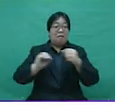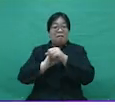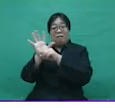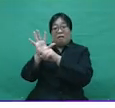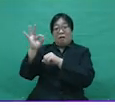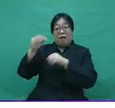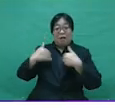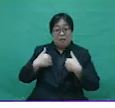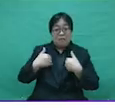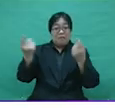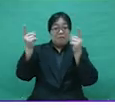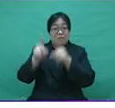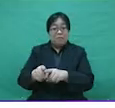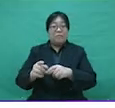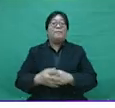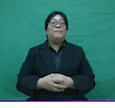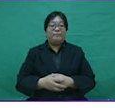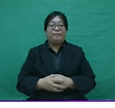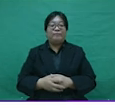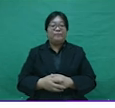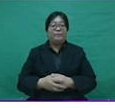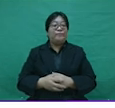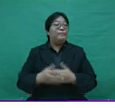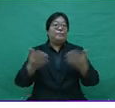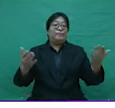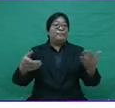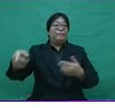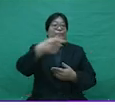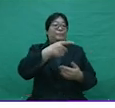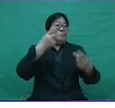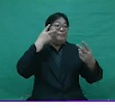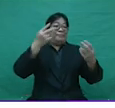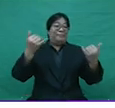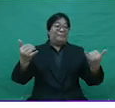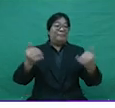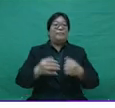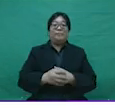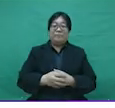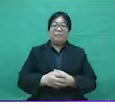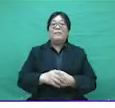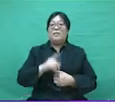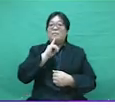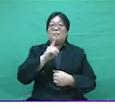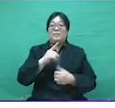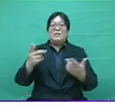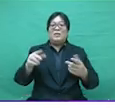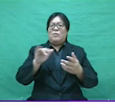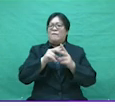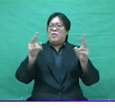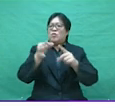the coronavirus. And what you can see now is really